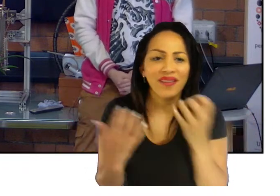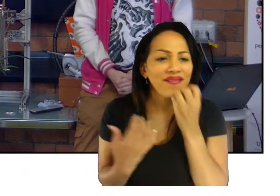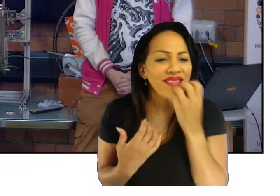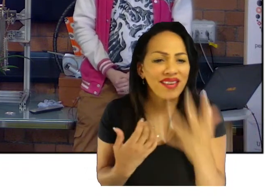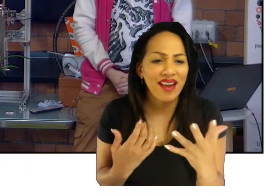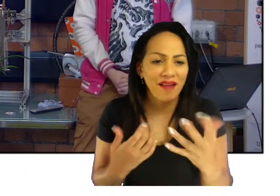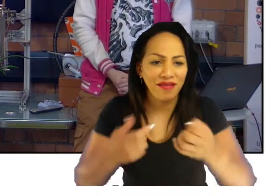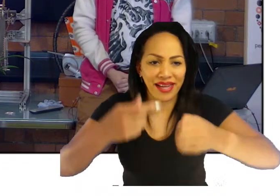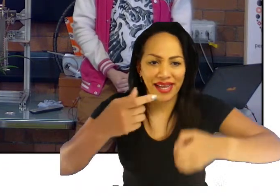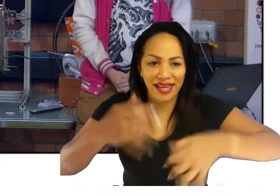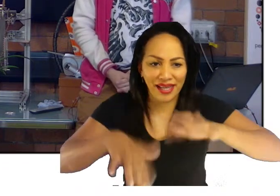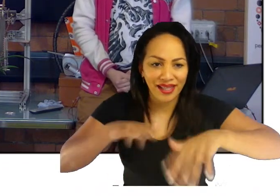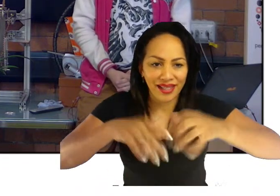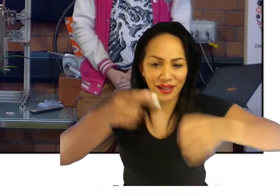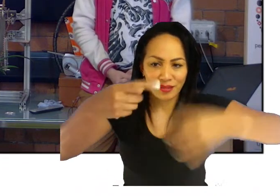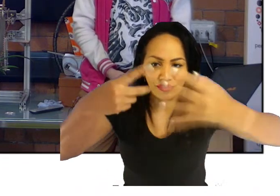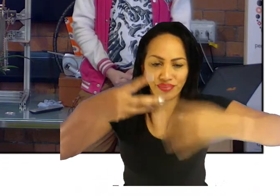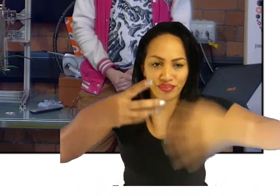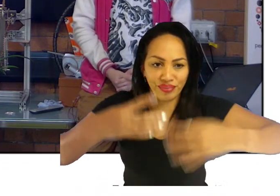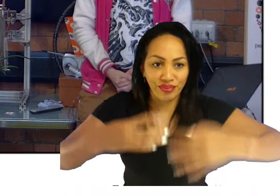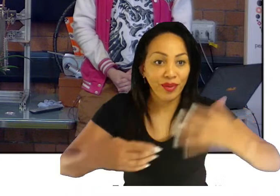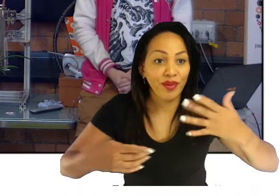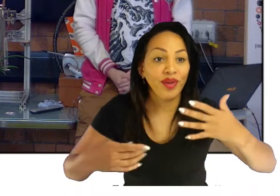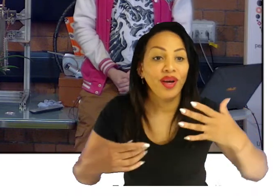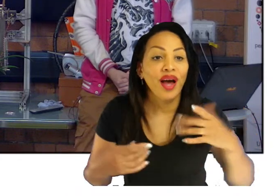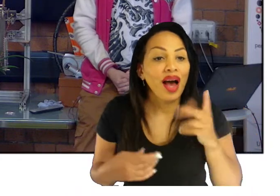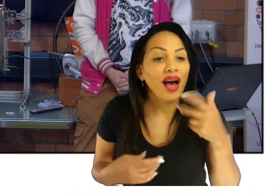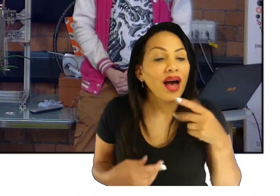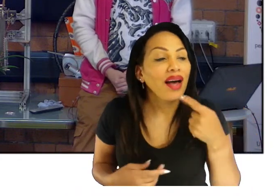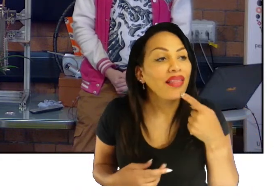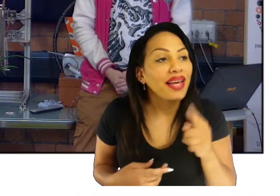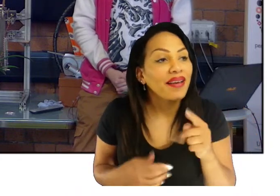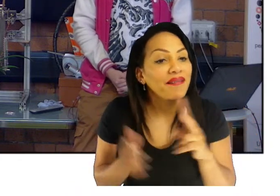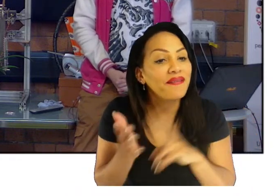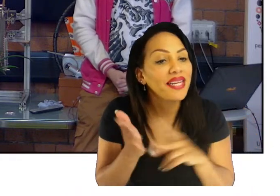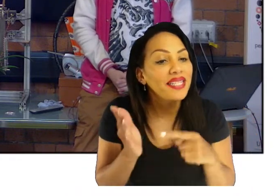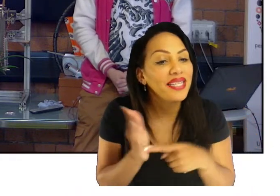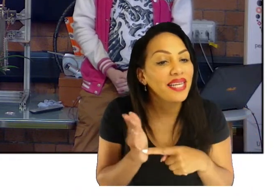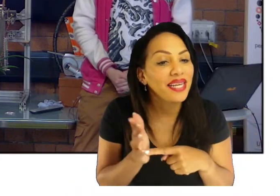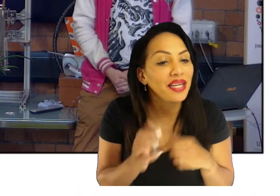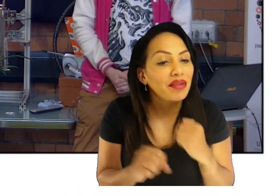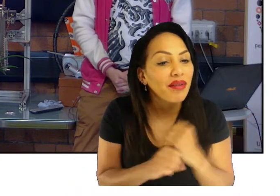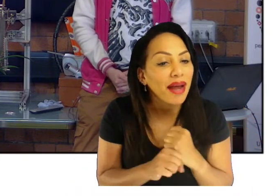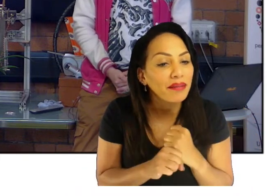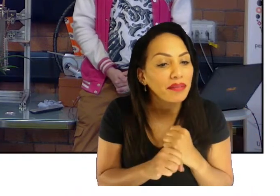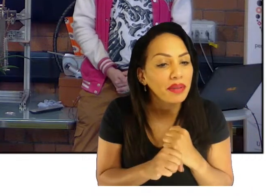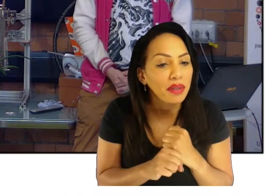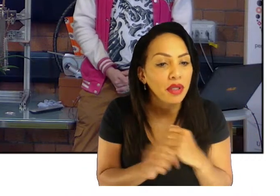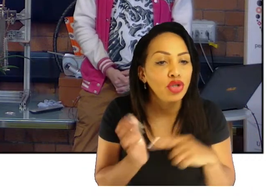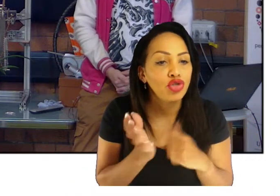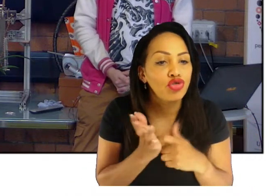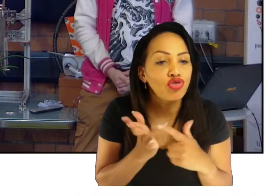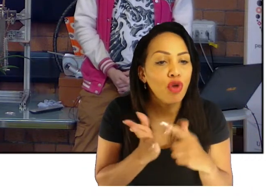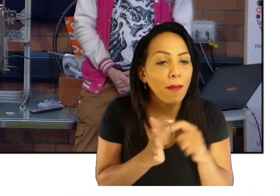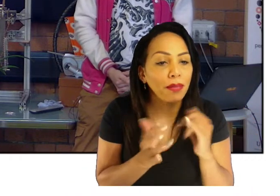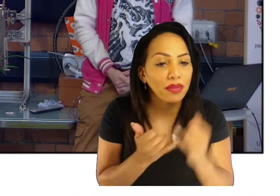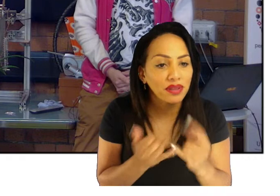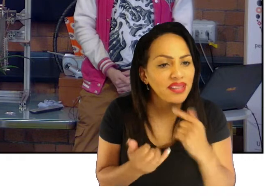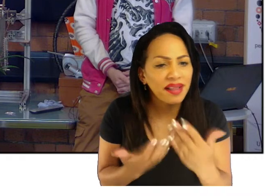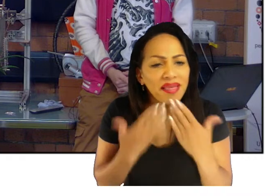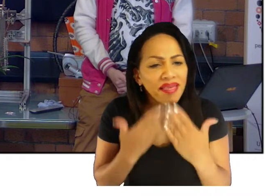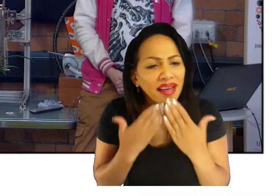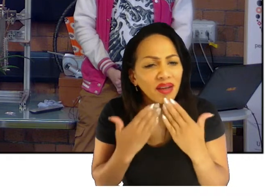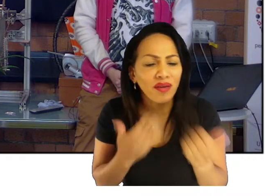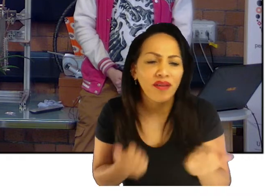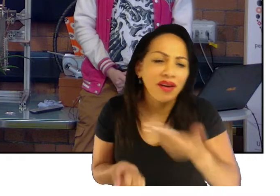with BDJ Crumps says, thank you, Graham, such an eloquent articulation of these issues. Given what you've covered, what would you say